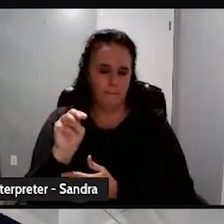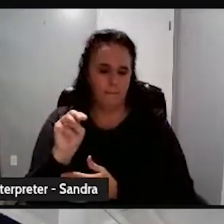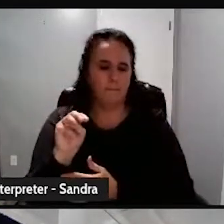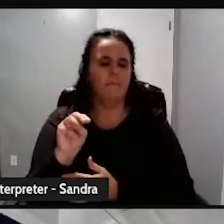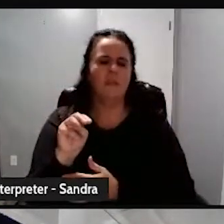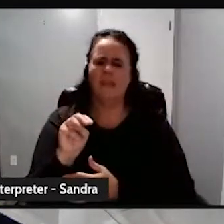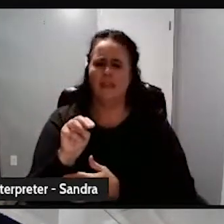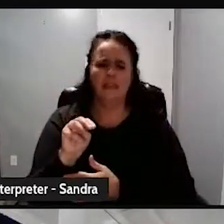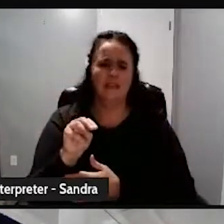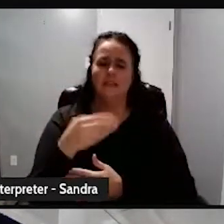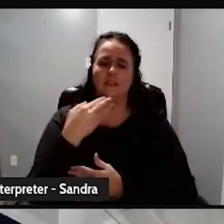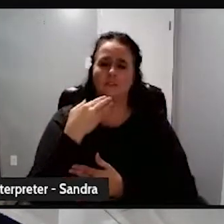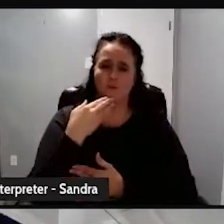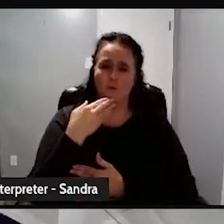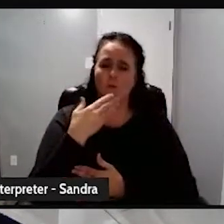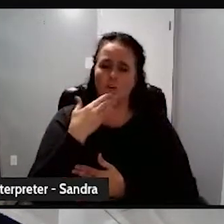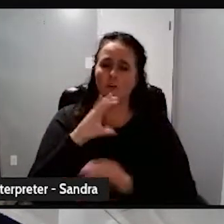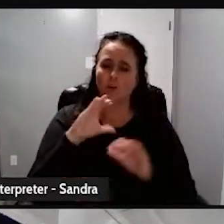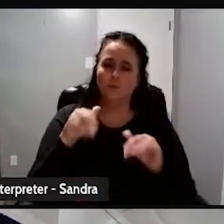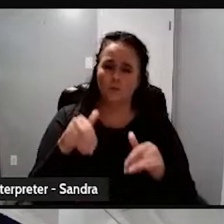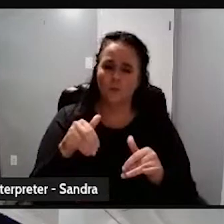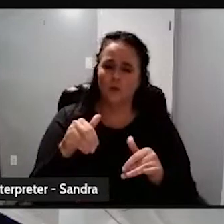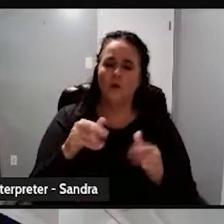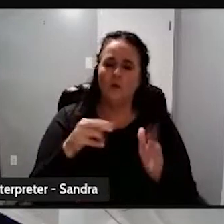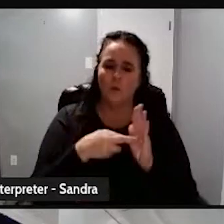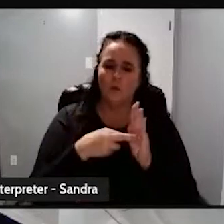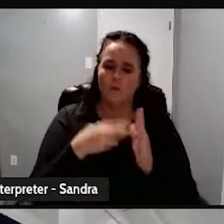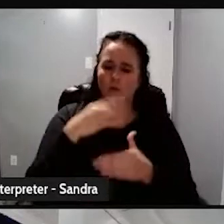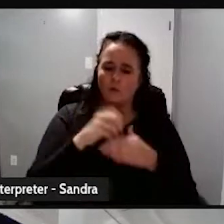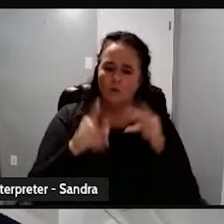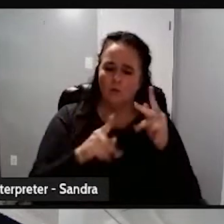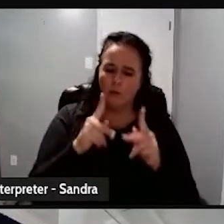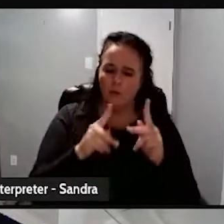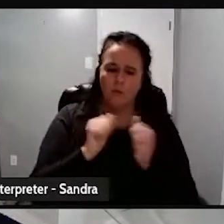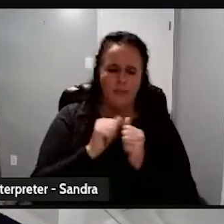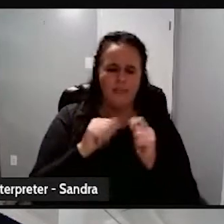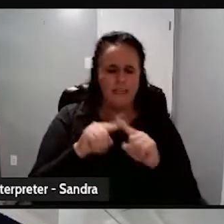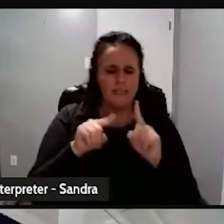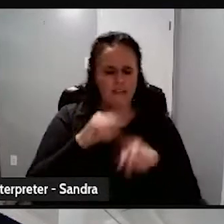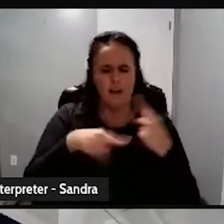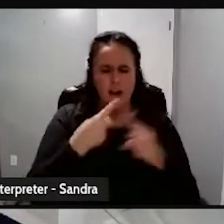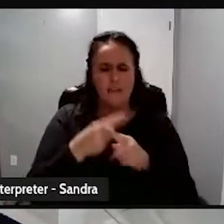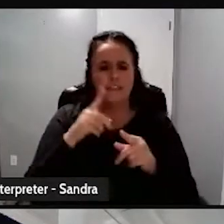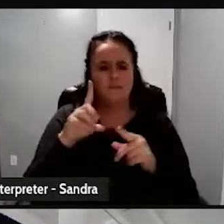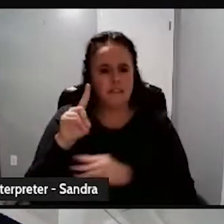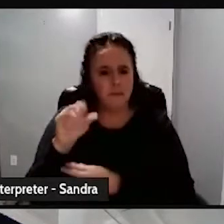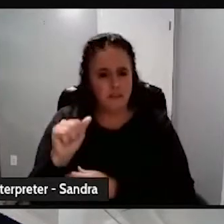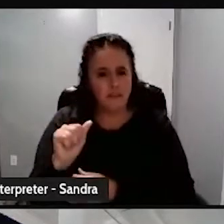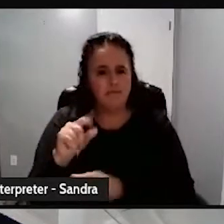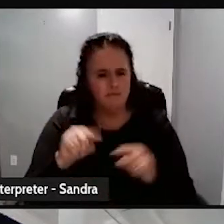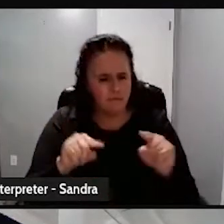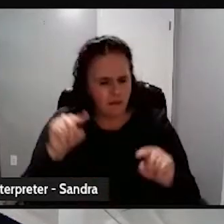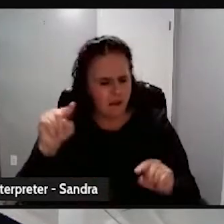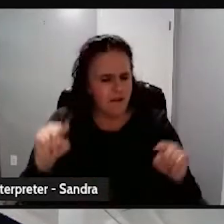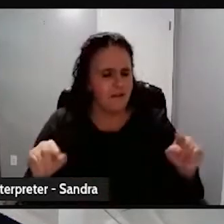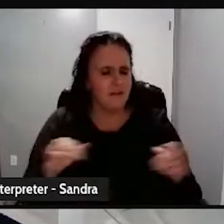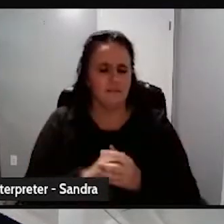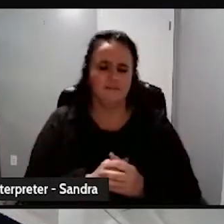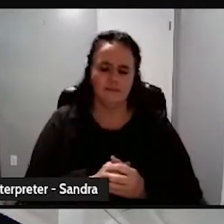We represent and include people with all kinds of disabilities. And thus,